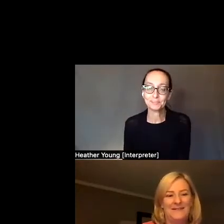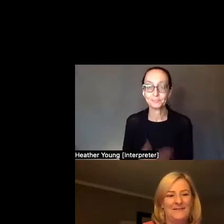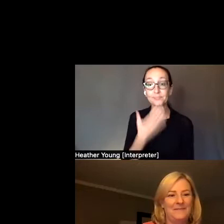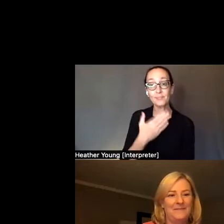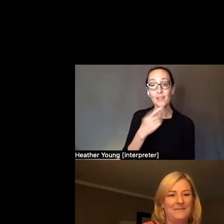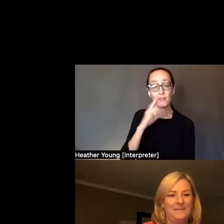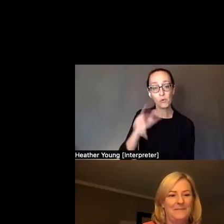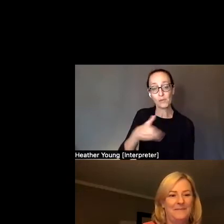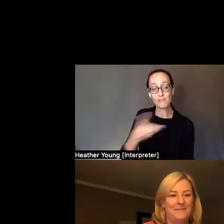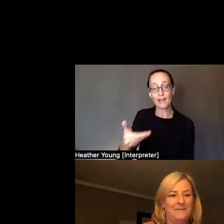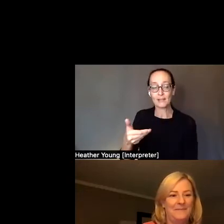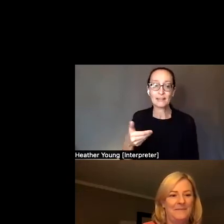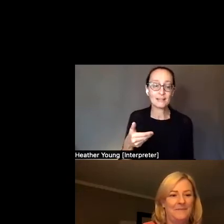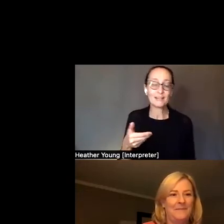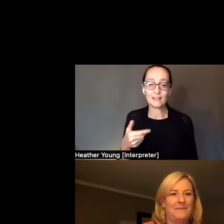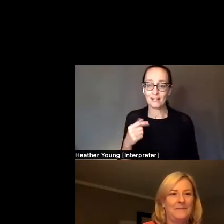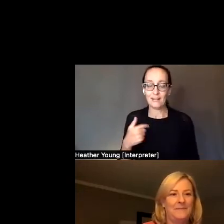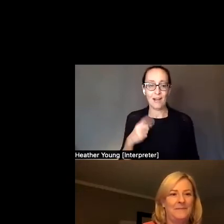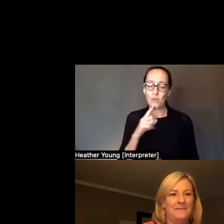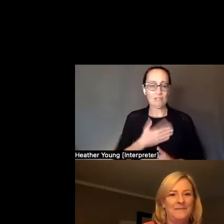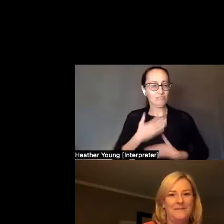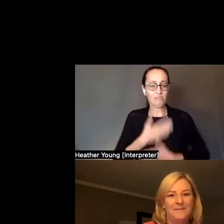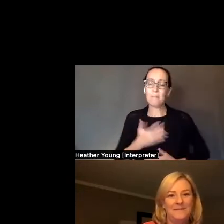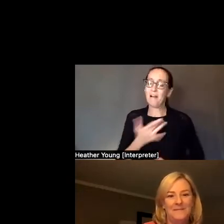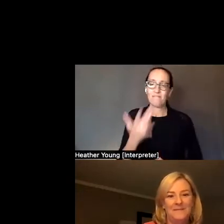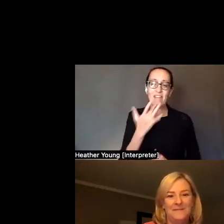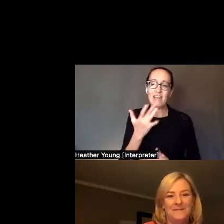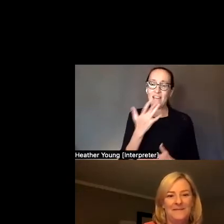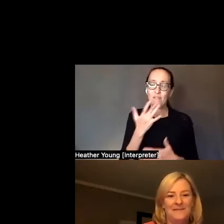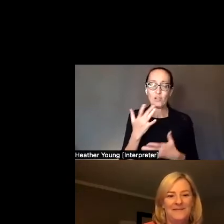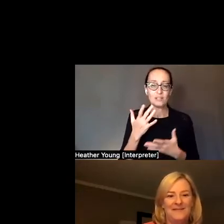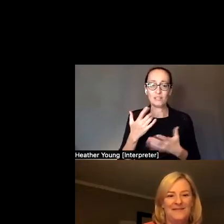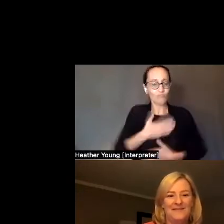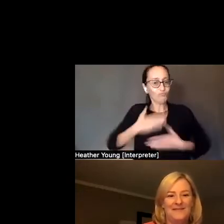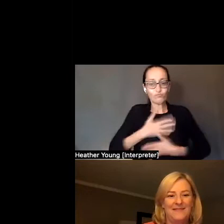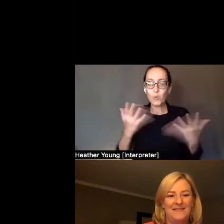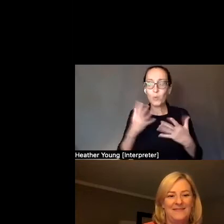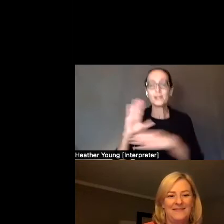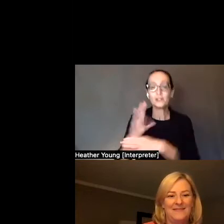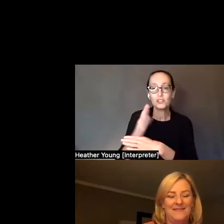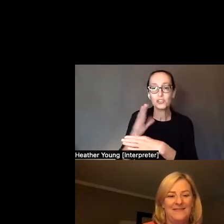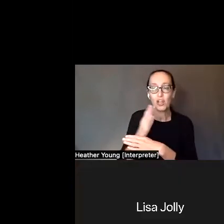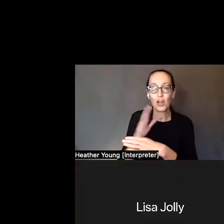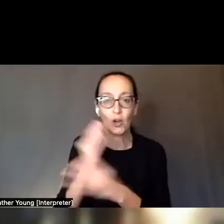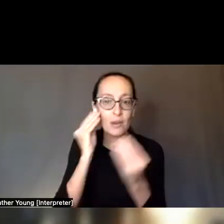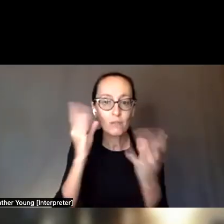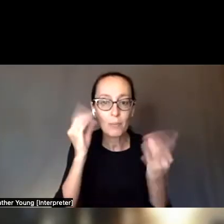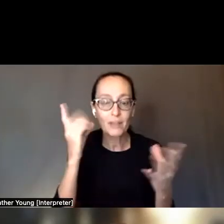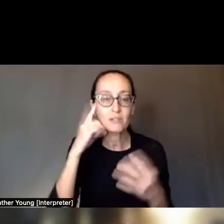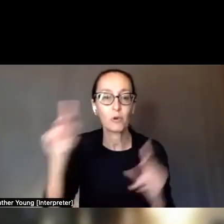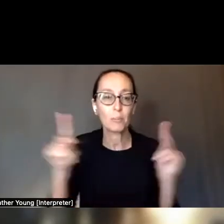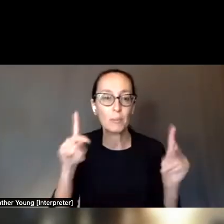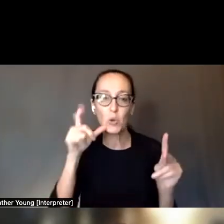to be with you. My favorite thing in all the world is to share information with people who need it, and parents are at the top